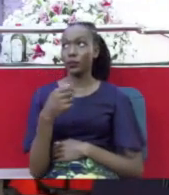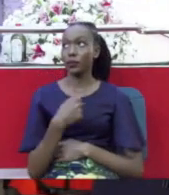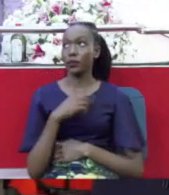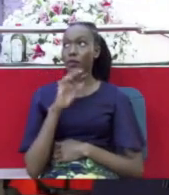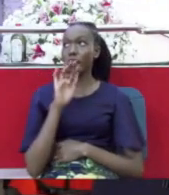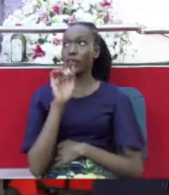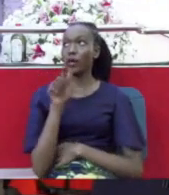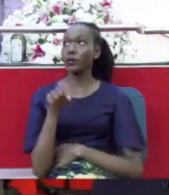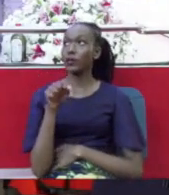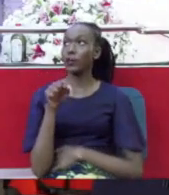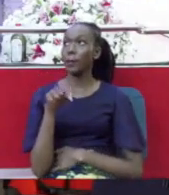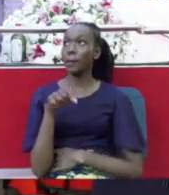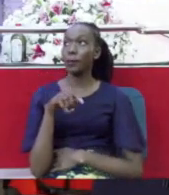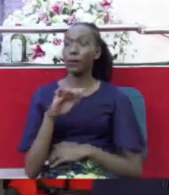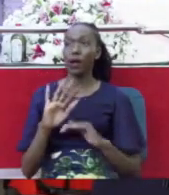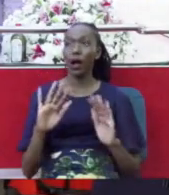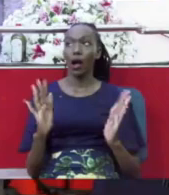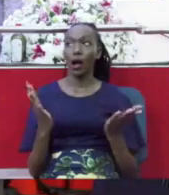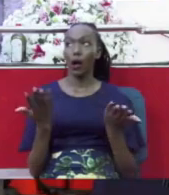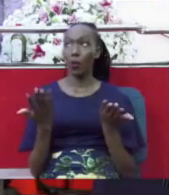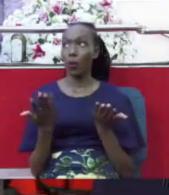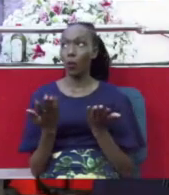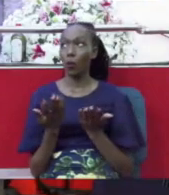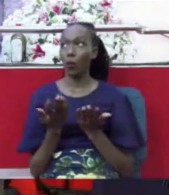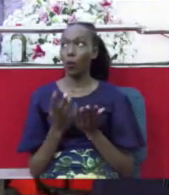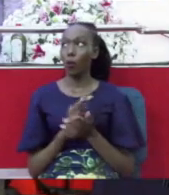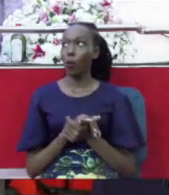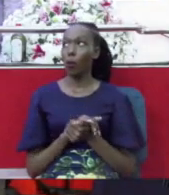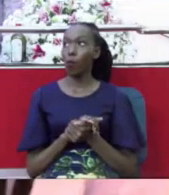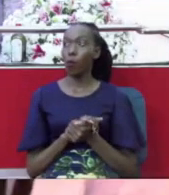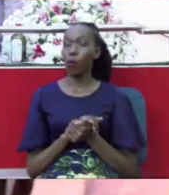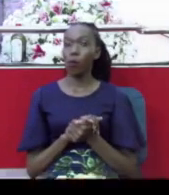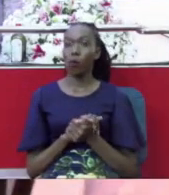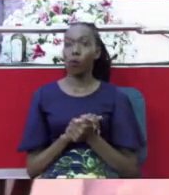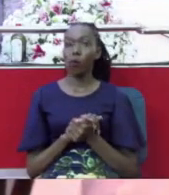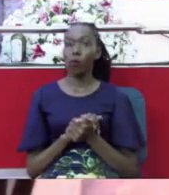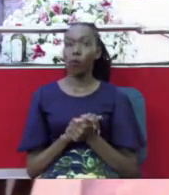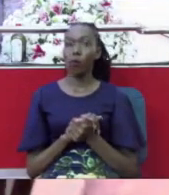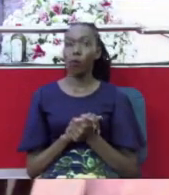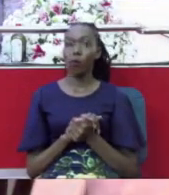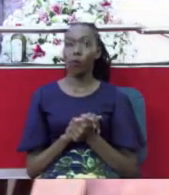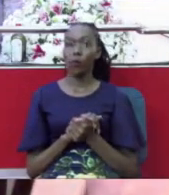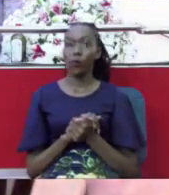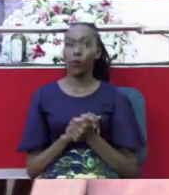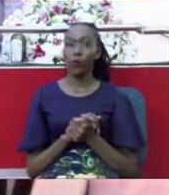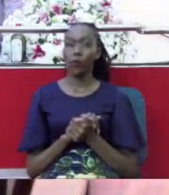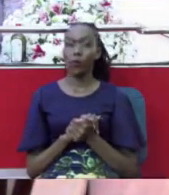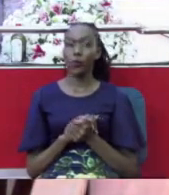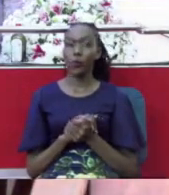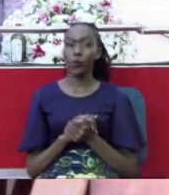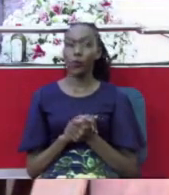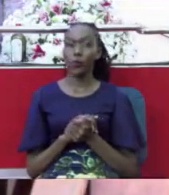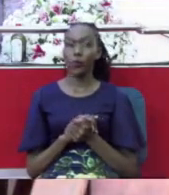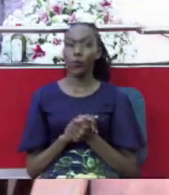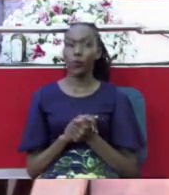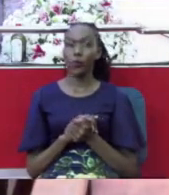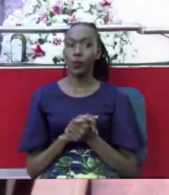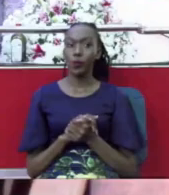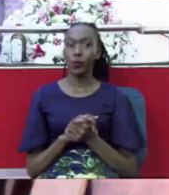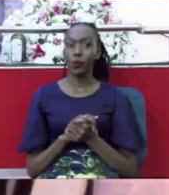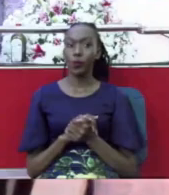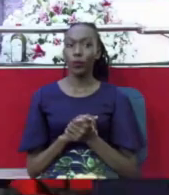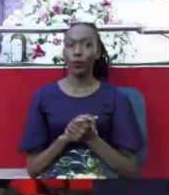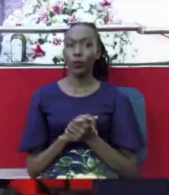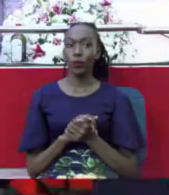Haya, how? Namna gani? Aje? Kuna mambo unaambiagwa unaona ngumu sana ku wrestle your brain